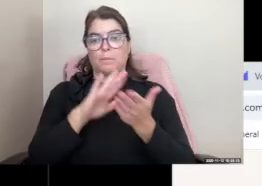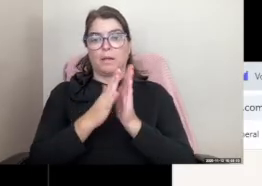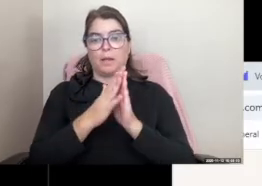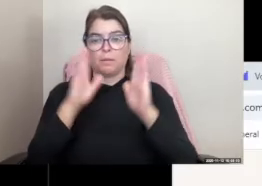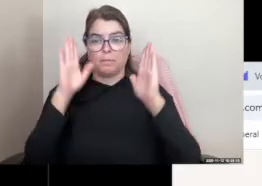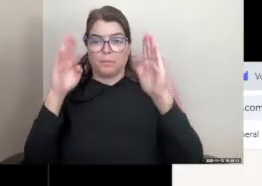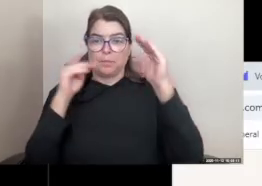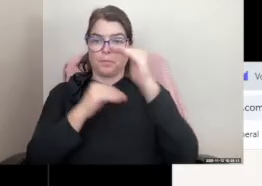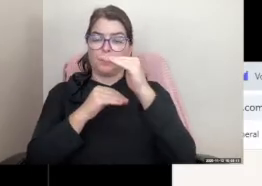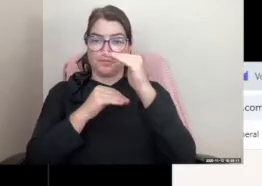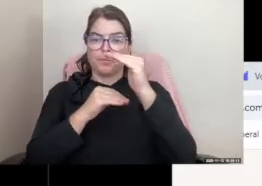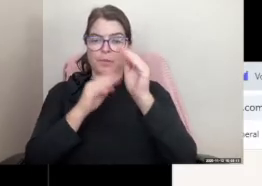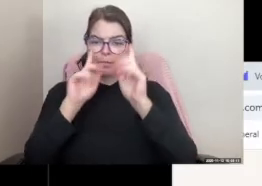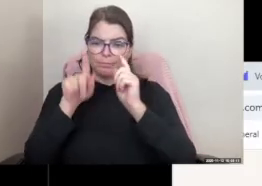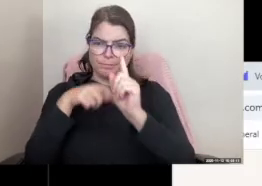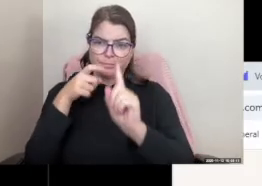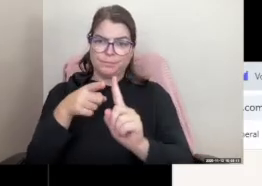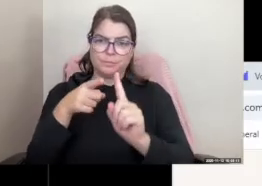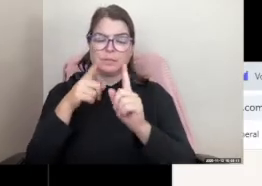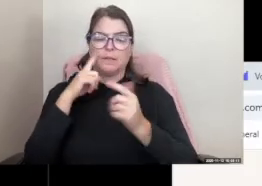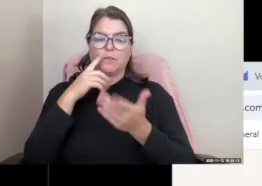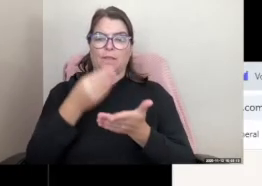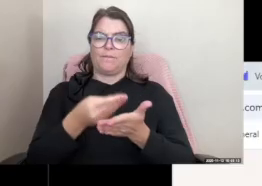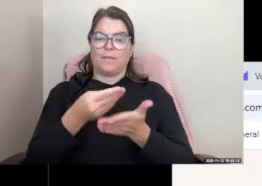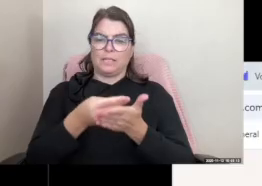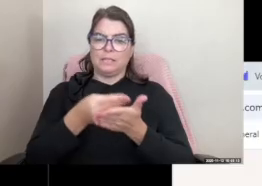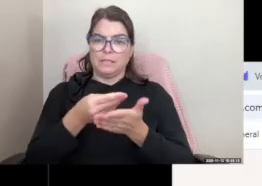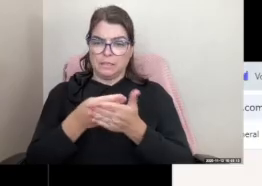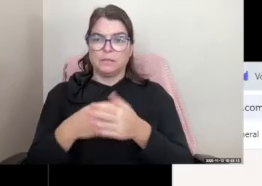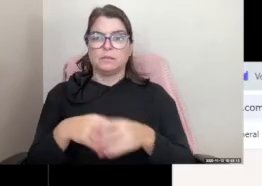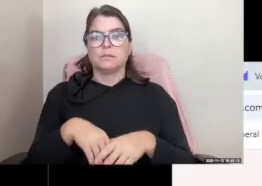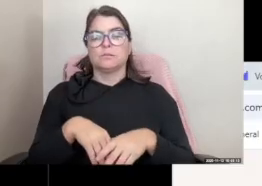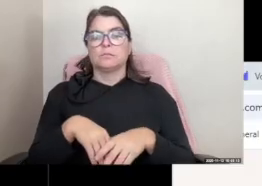I'm Dave Bioki. I'm with the Faro Truck and Energy. And